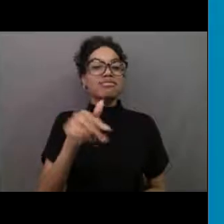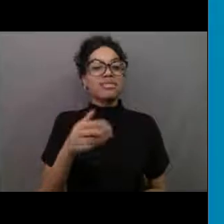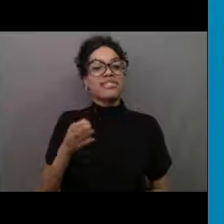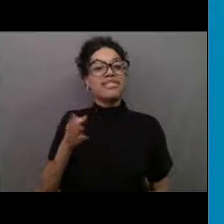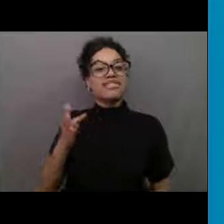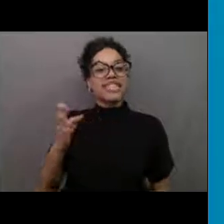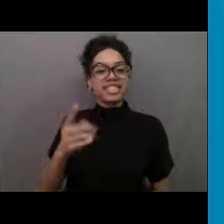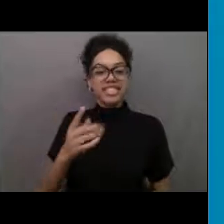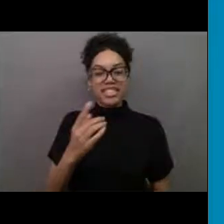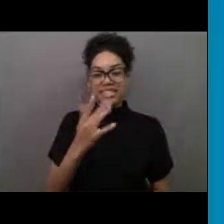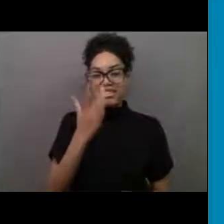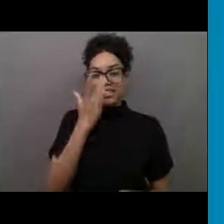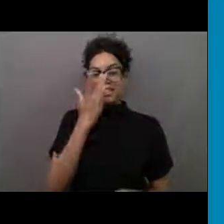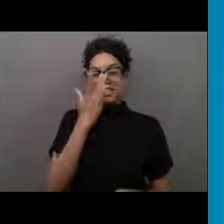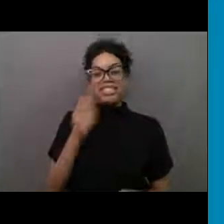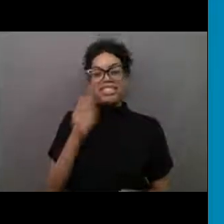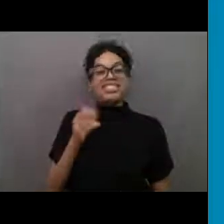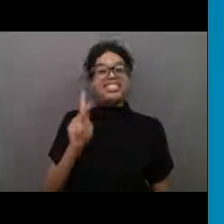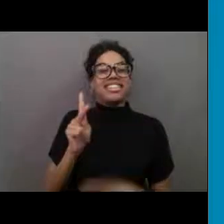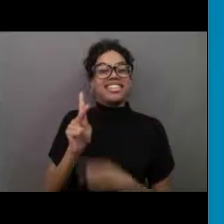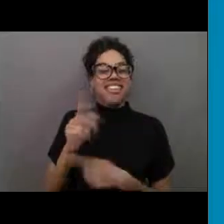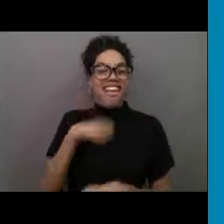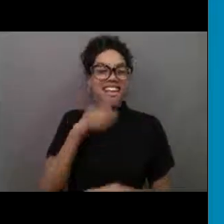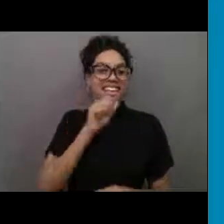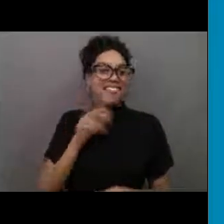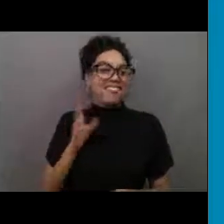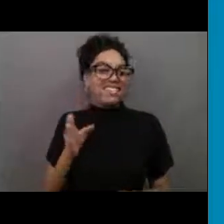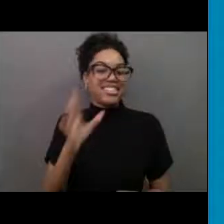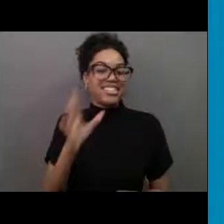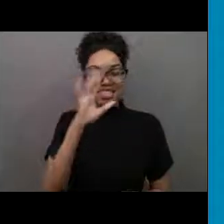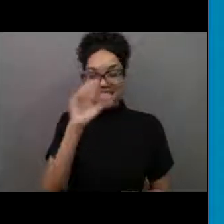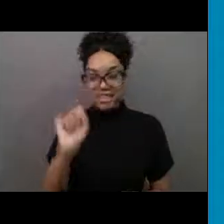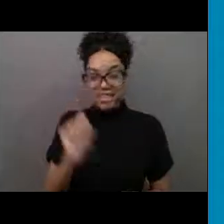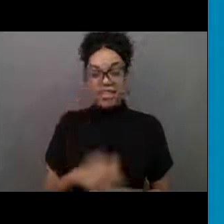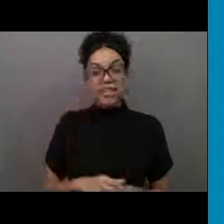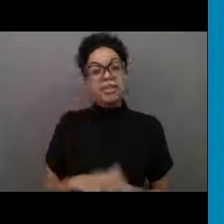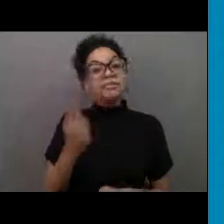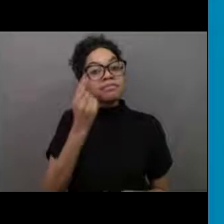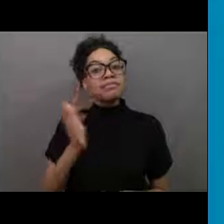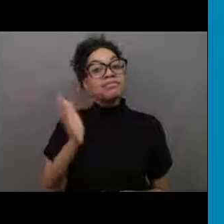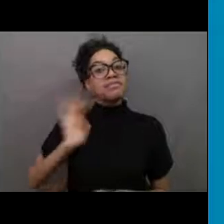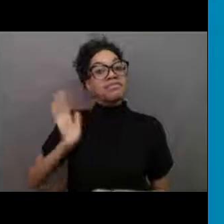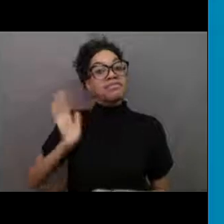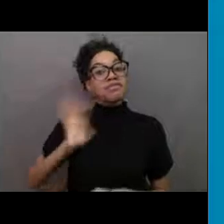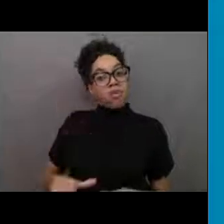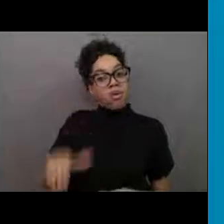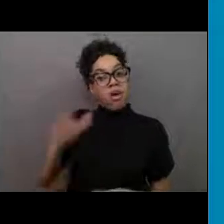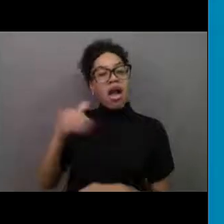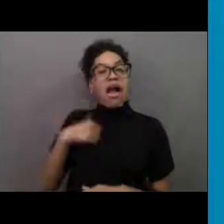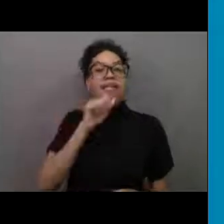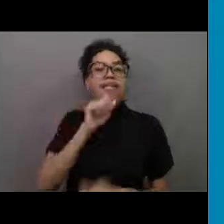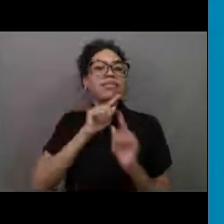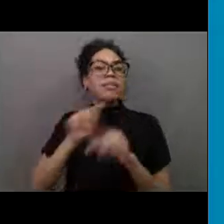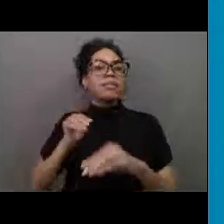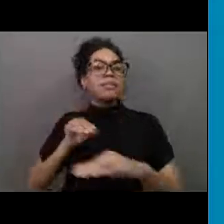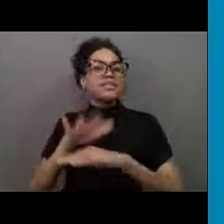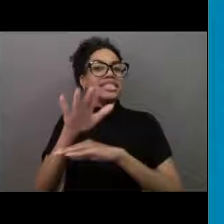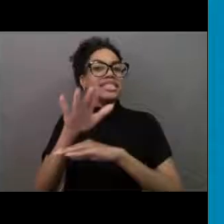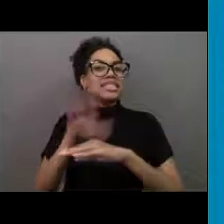lot. And when I was growing up, I loved going to aquariums, visiting the beach, and learning about fish. I just didn't know I could turn it into a